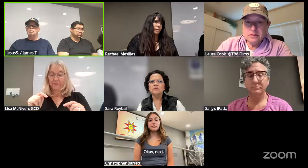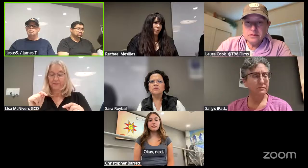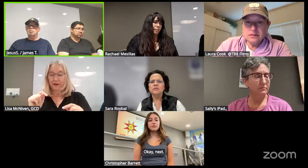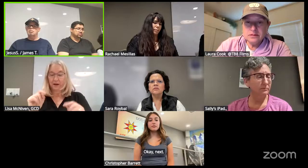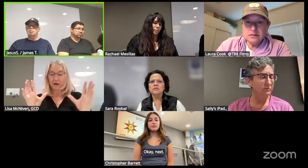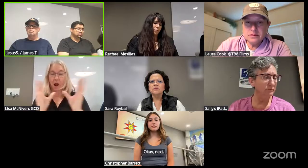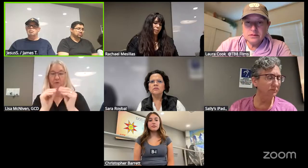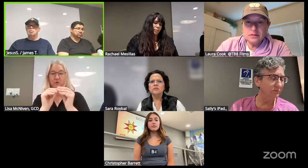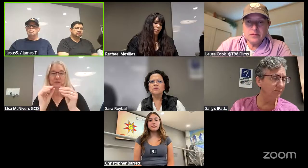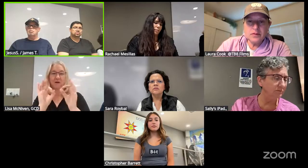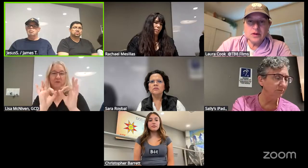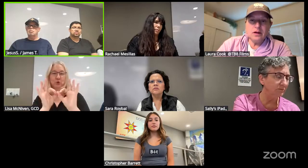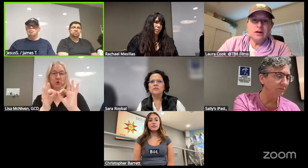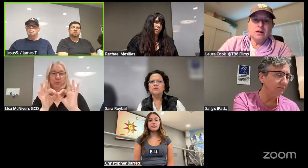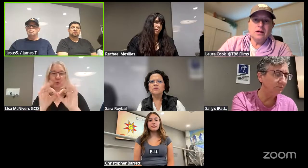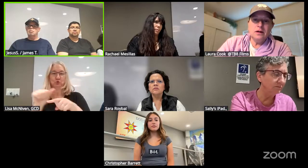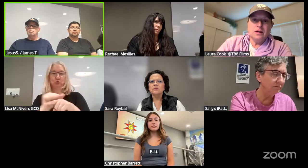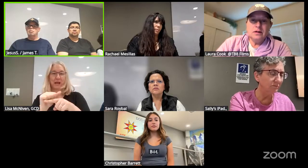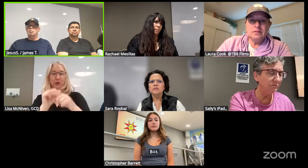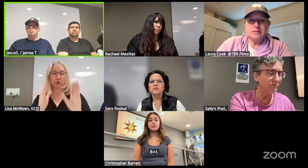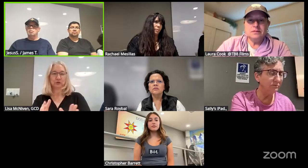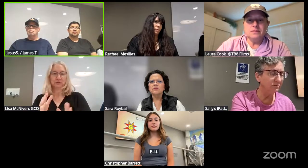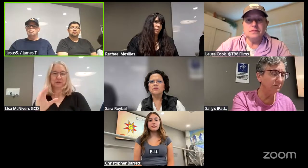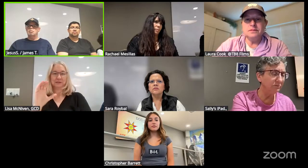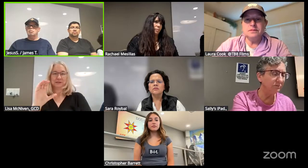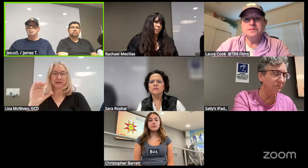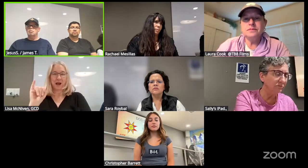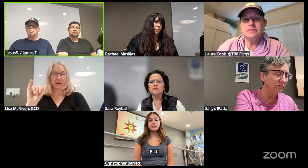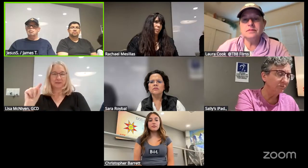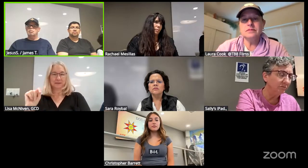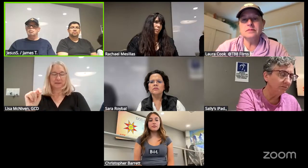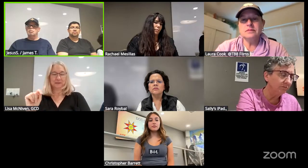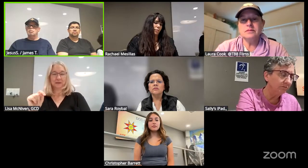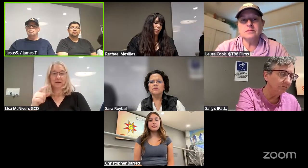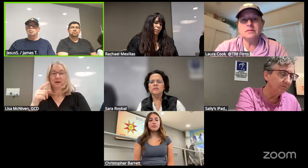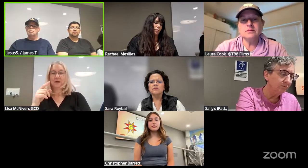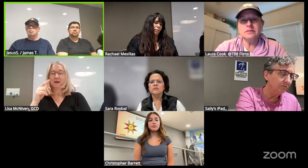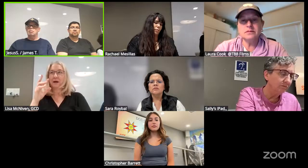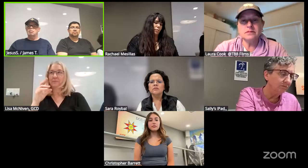CIT. The Conference of Interpreters.